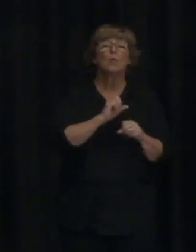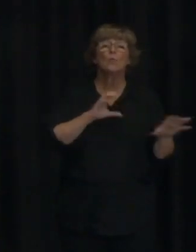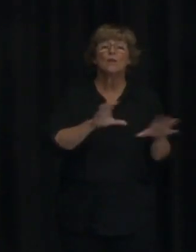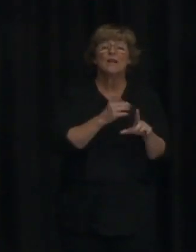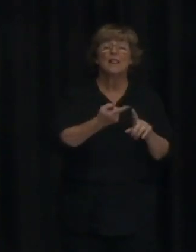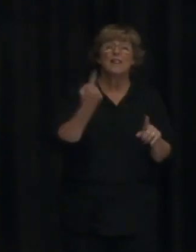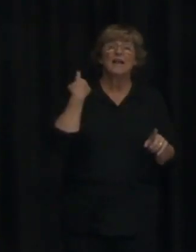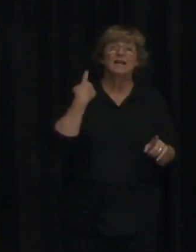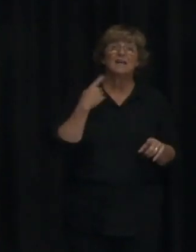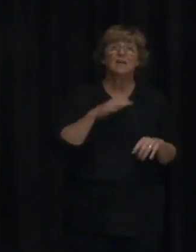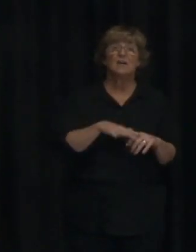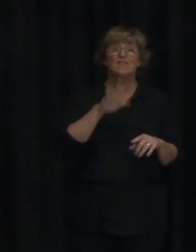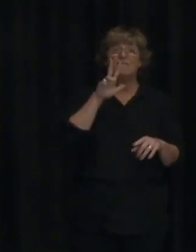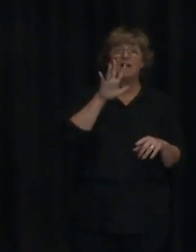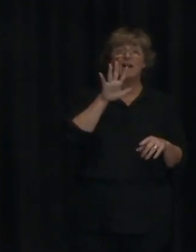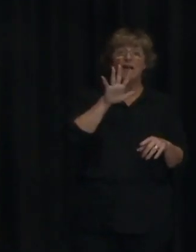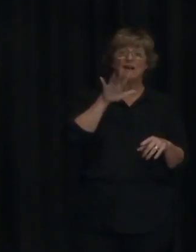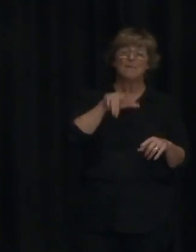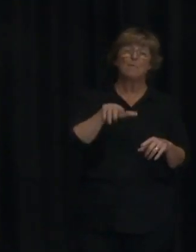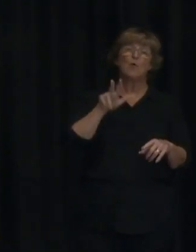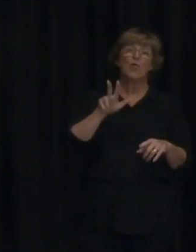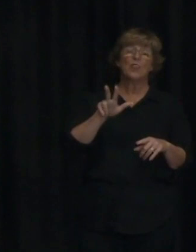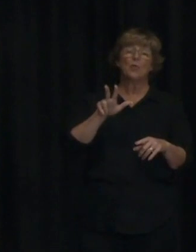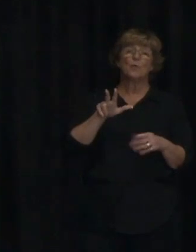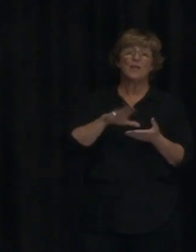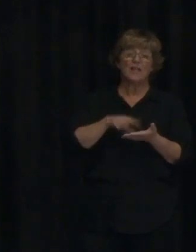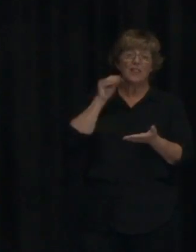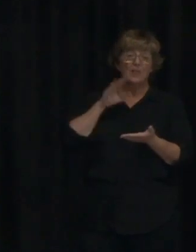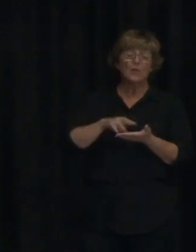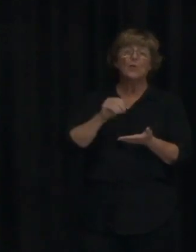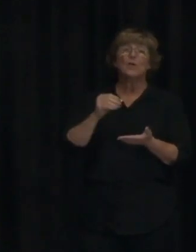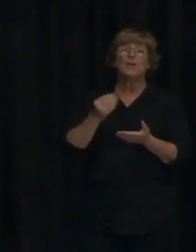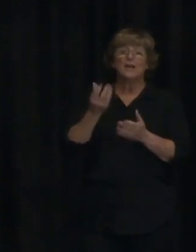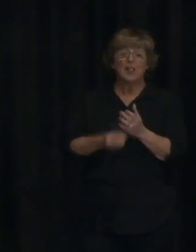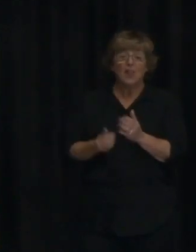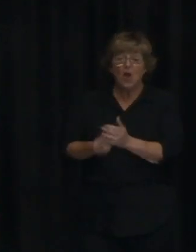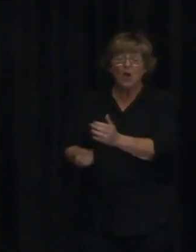the $5.3 billion on learning loss, which 81% of that